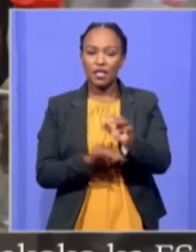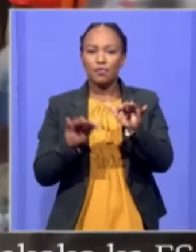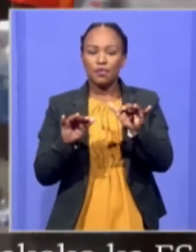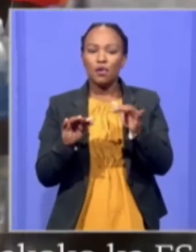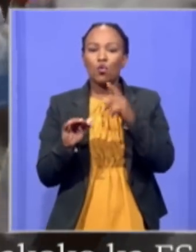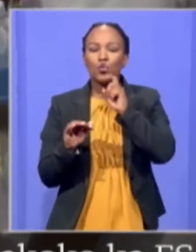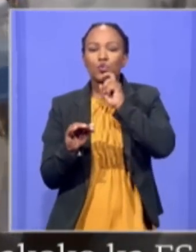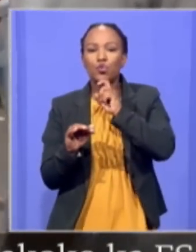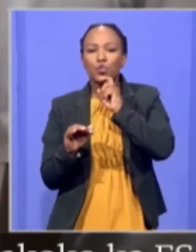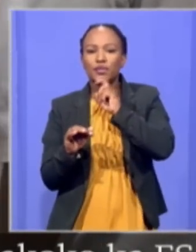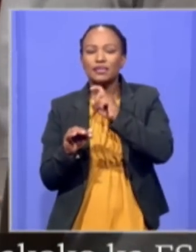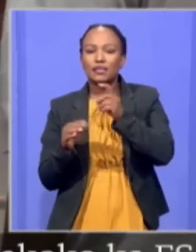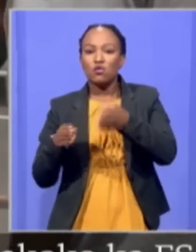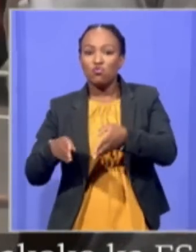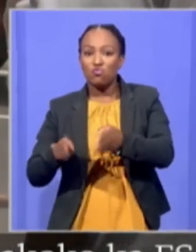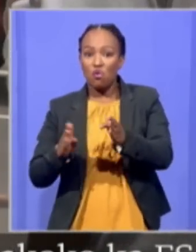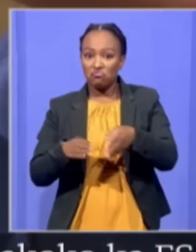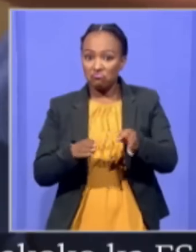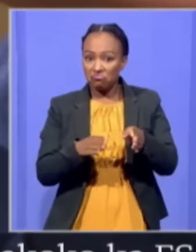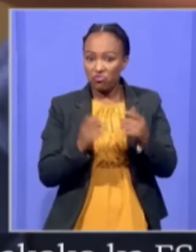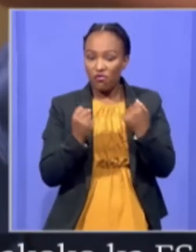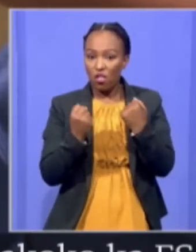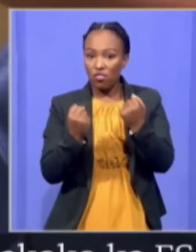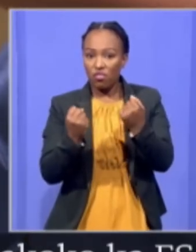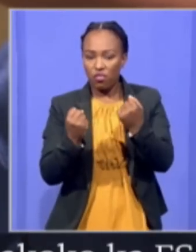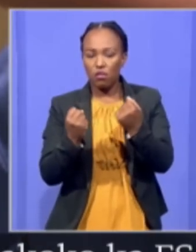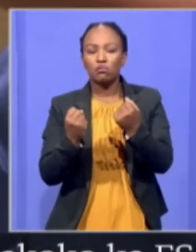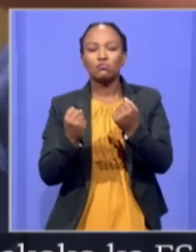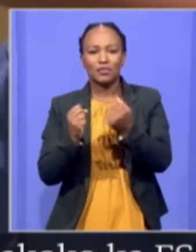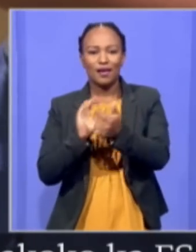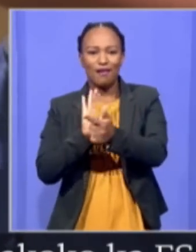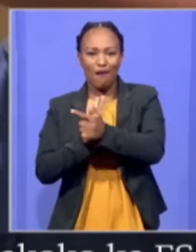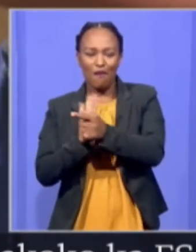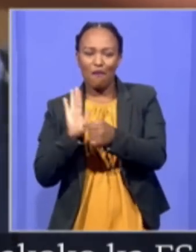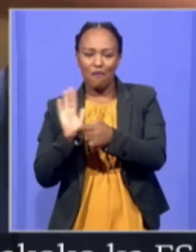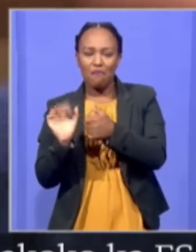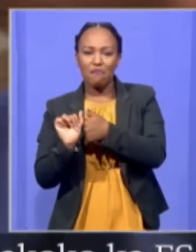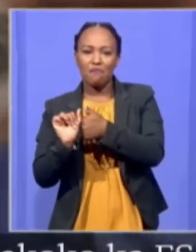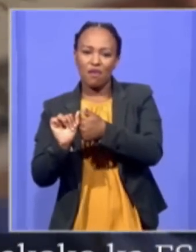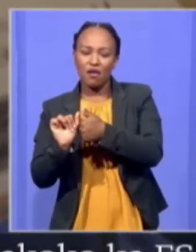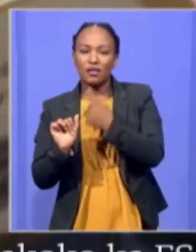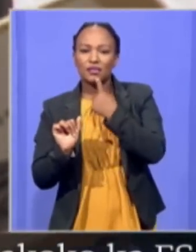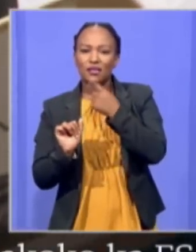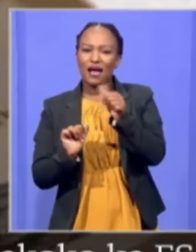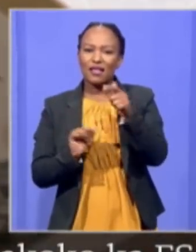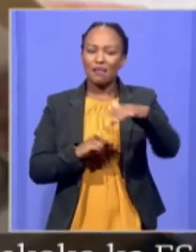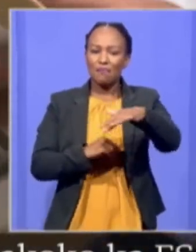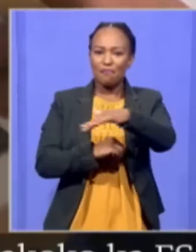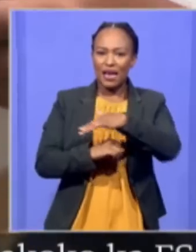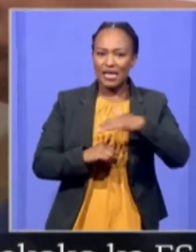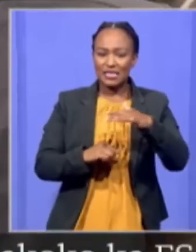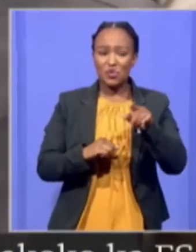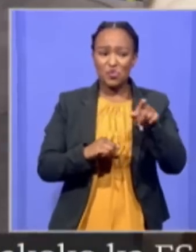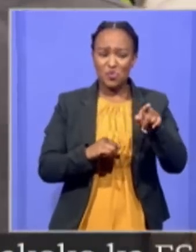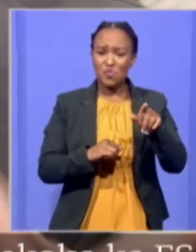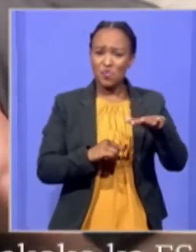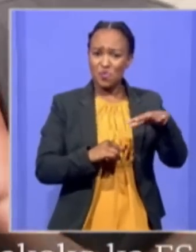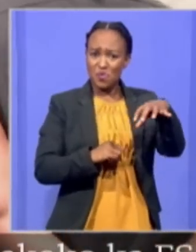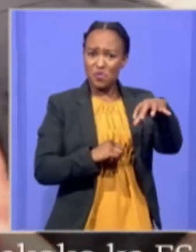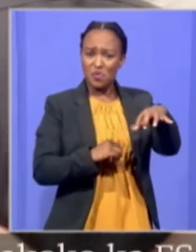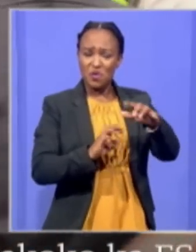ba mebila ba ikobele molao. Ba boletse ho ena le dibaka tse atisang ho ba le dikotsi